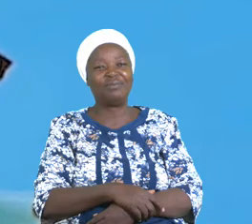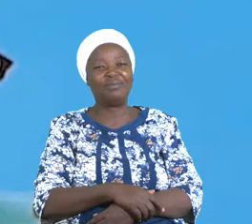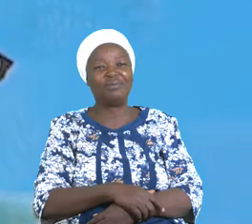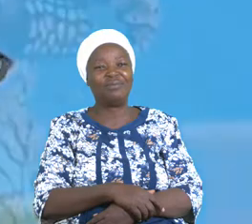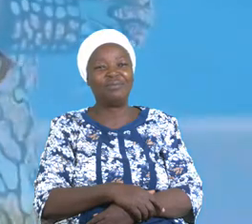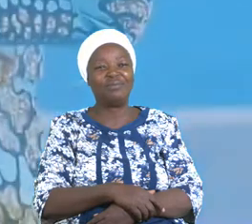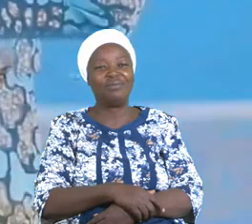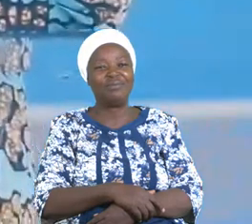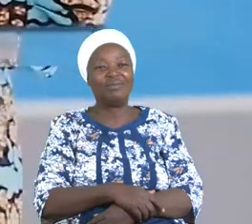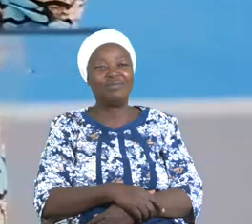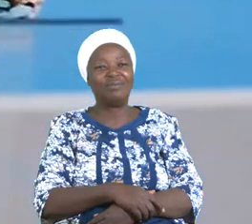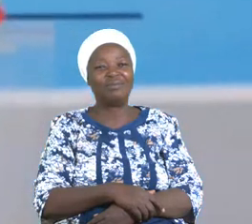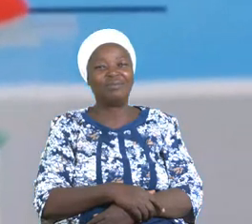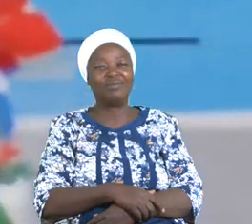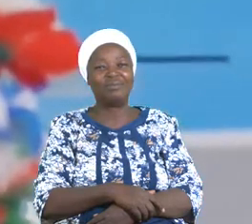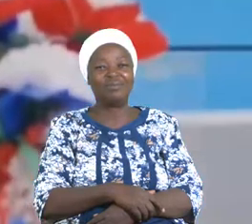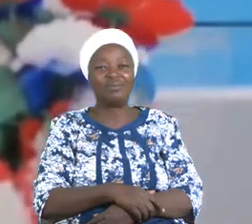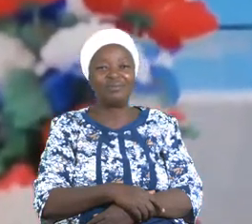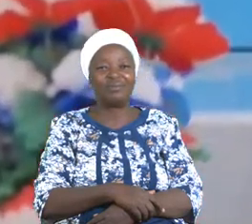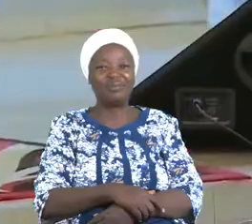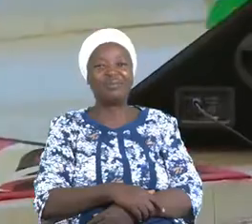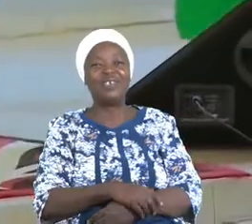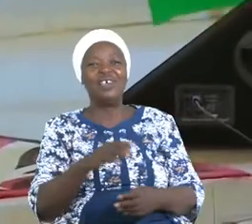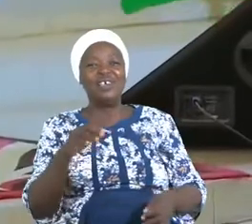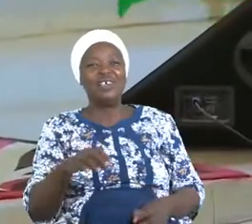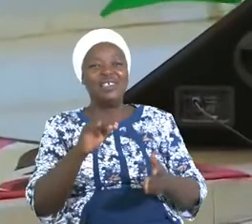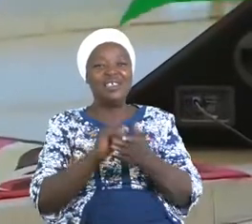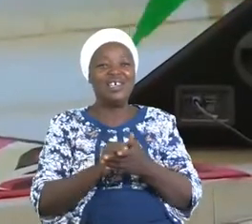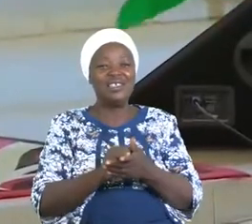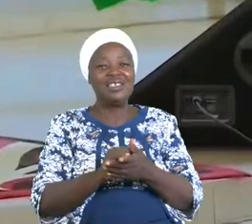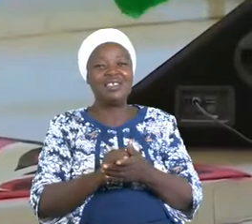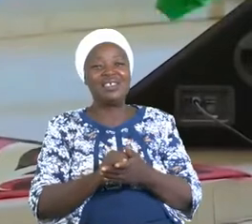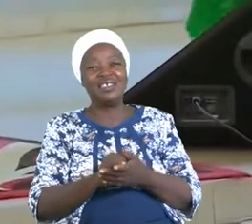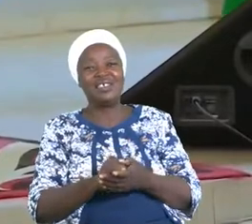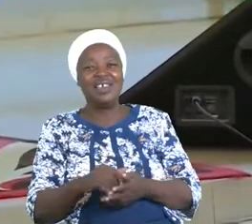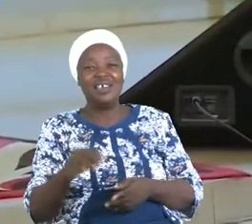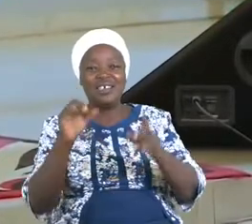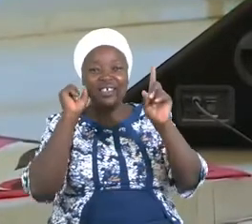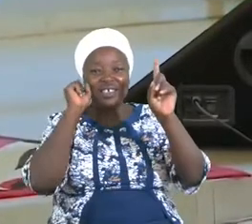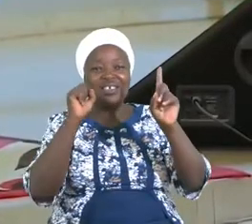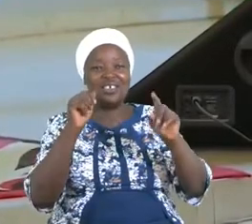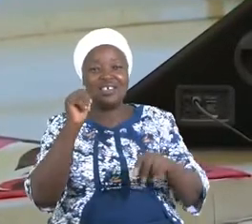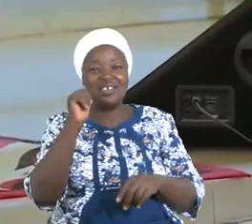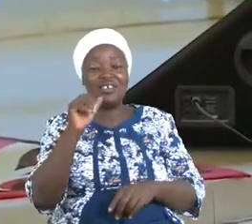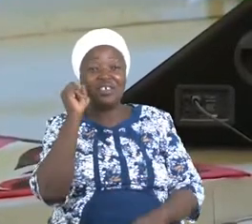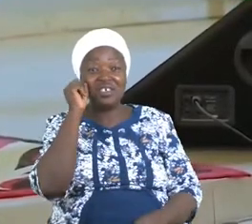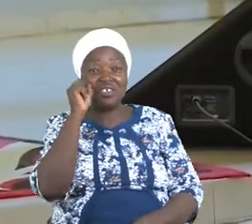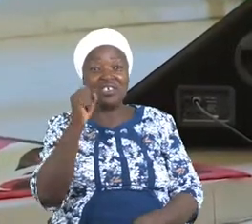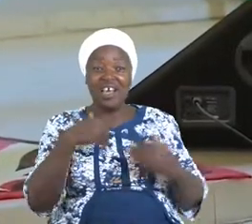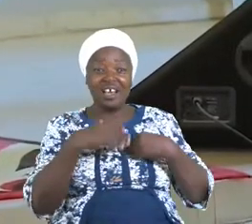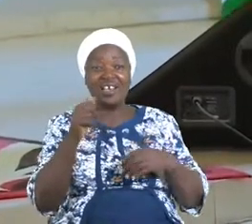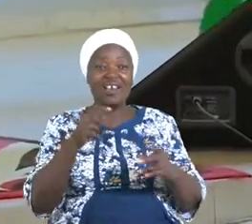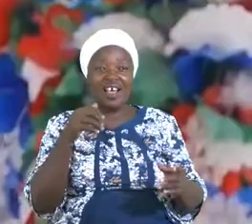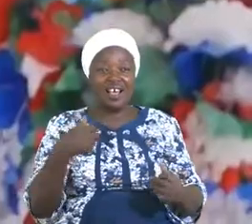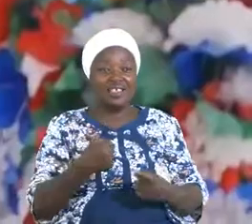I had an accident last year. This leg, right leg. After 2 months, I went back for